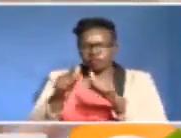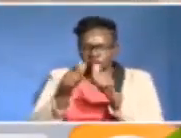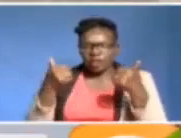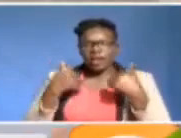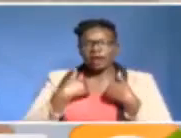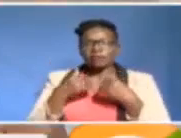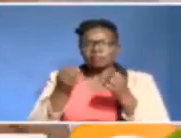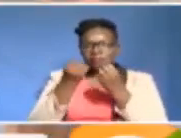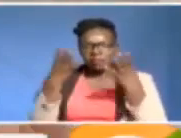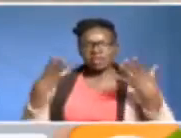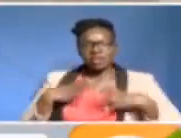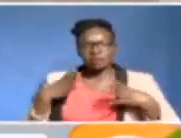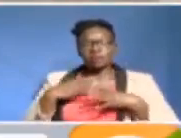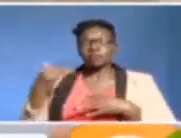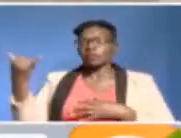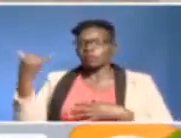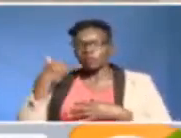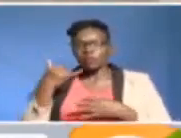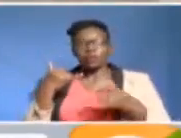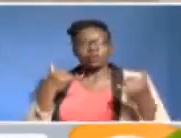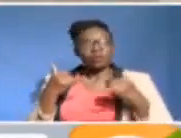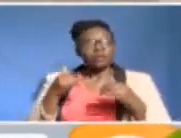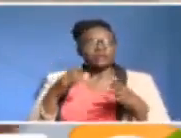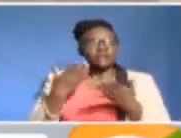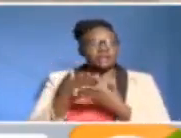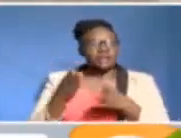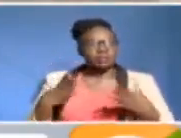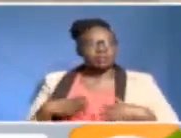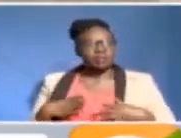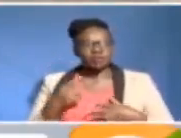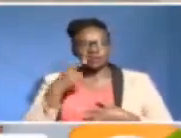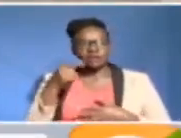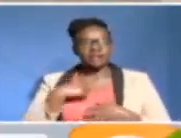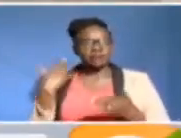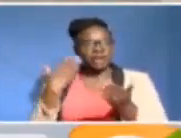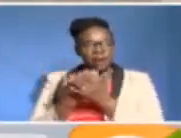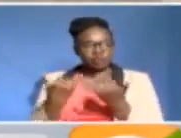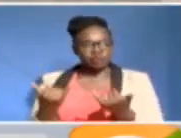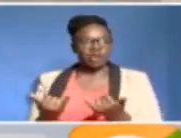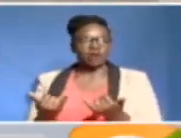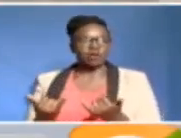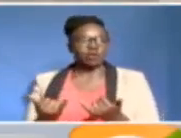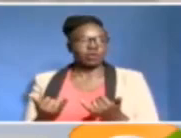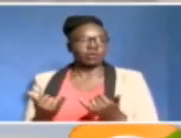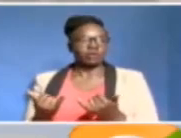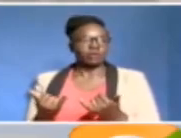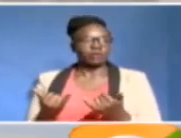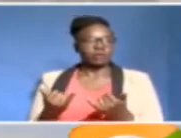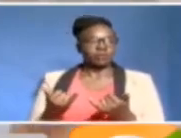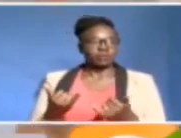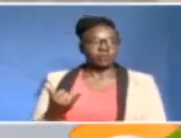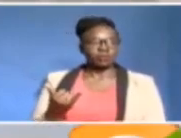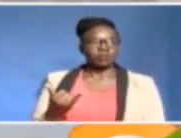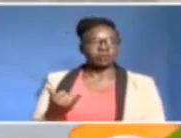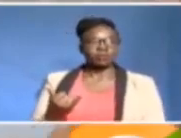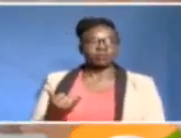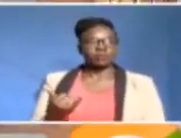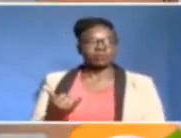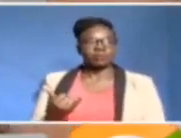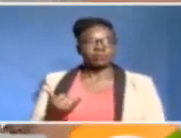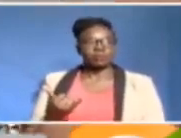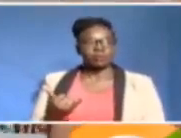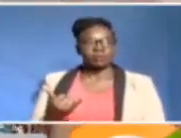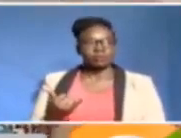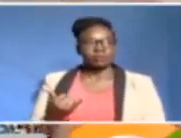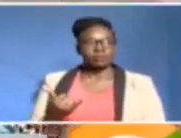I can show you, I have people even telling me, even till today, and I'm pregnant, someone will tell me, I'll give you $30,000 because when